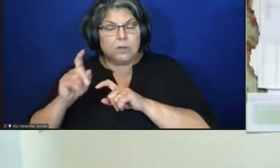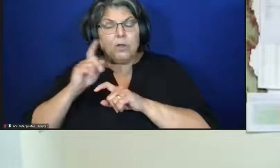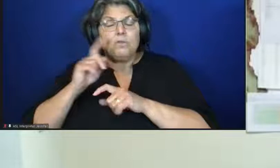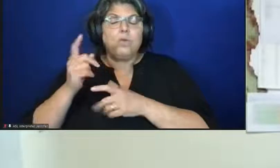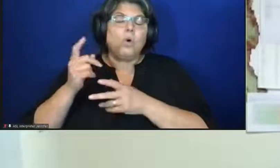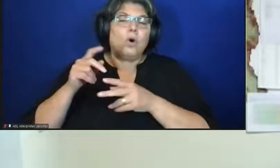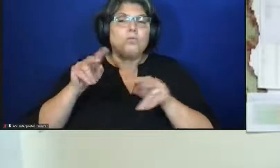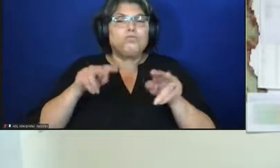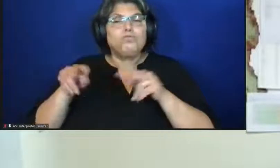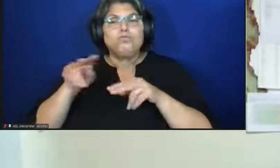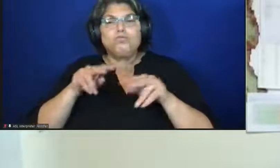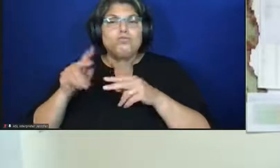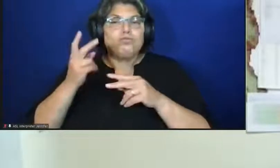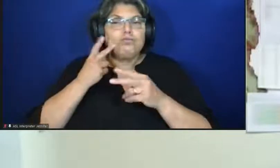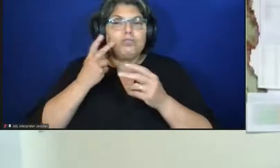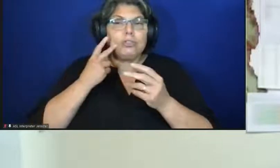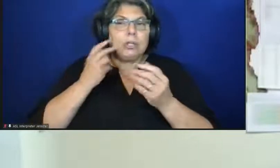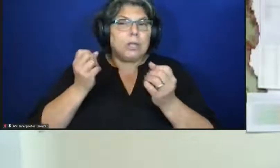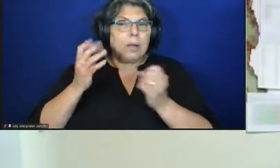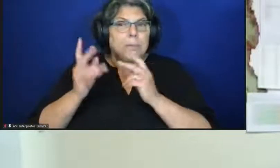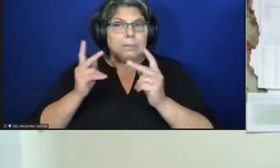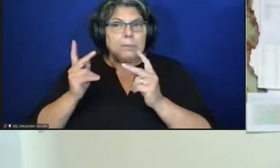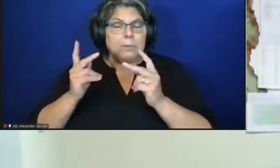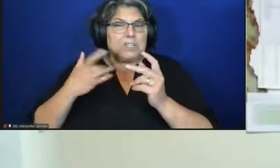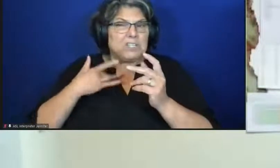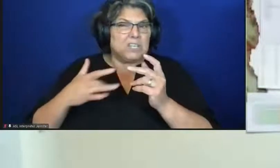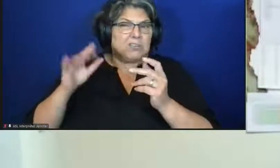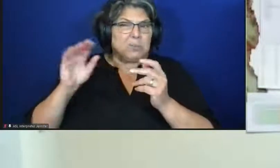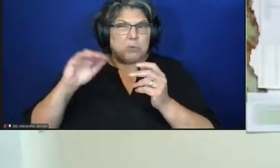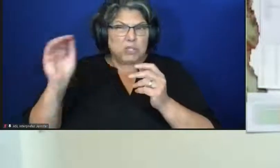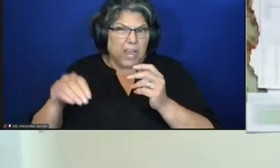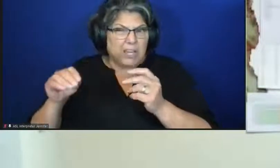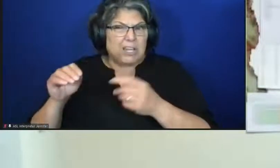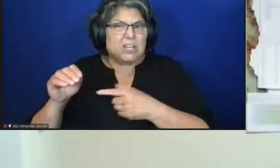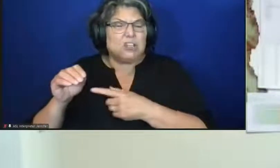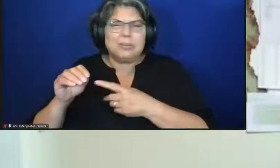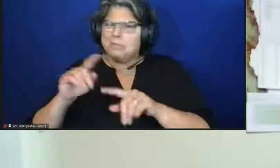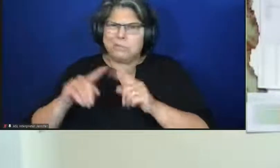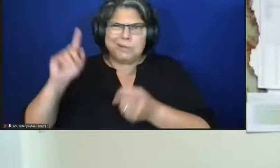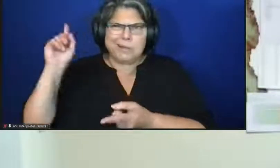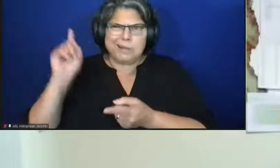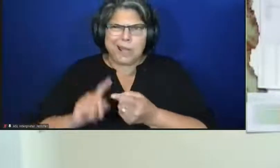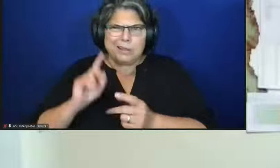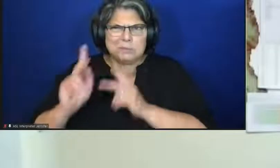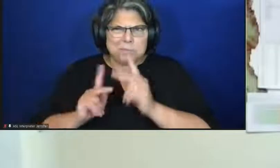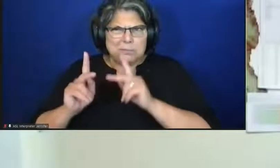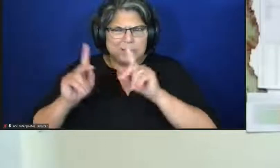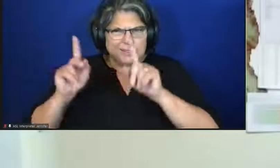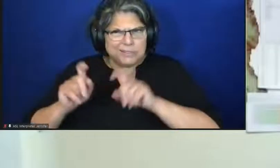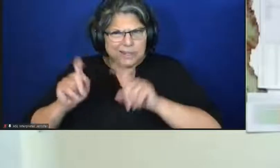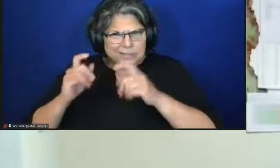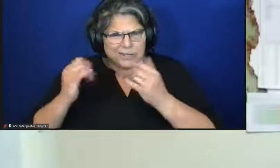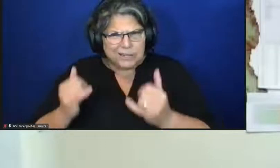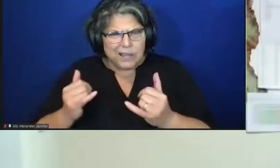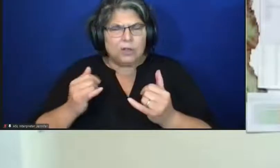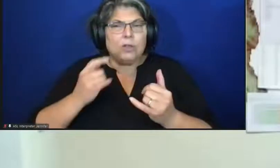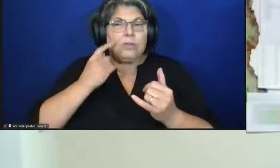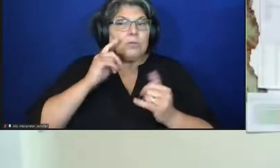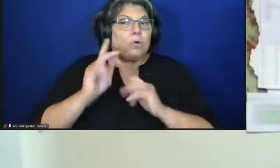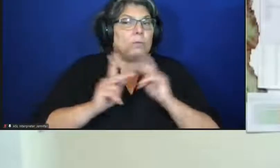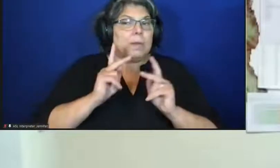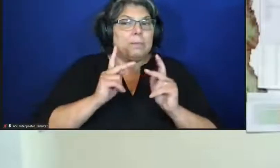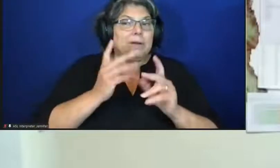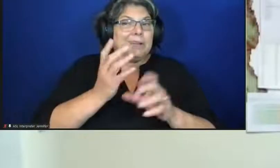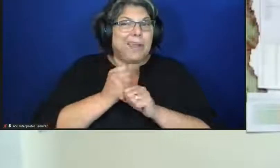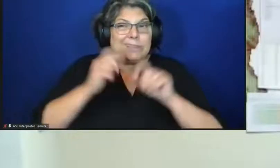goes down, then those that are done for symptoms, or those that are